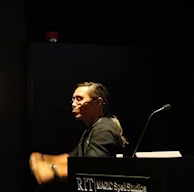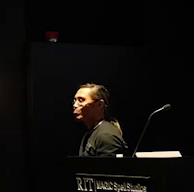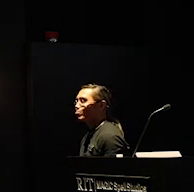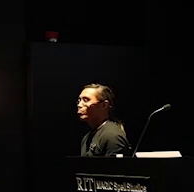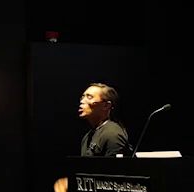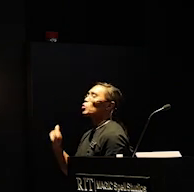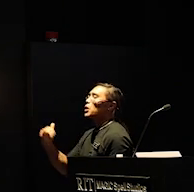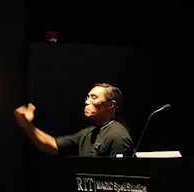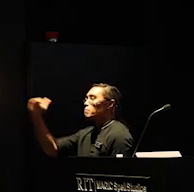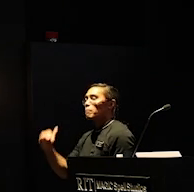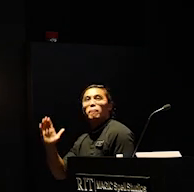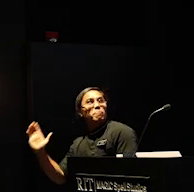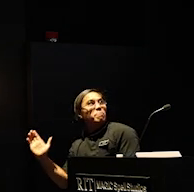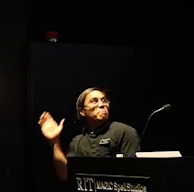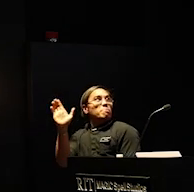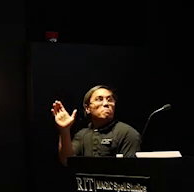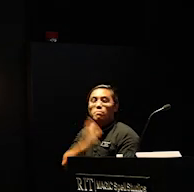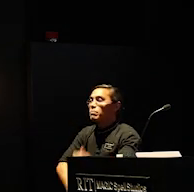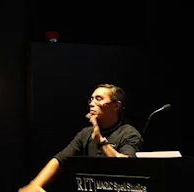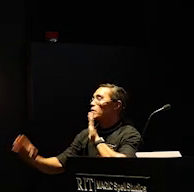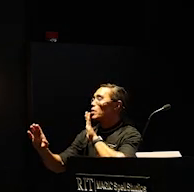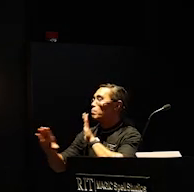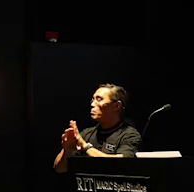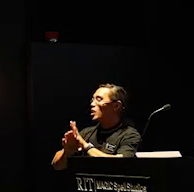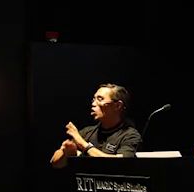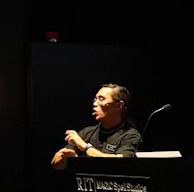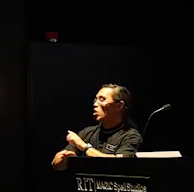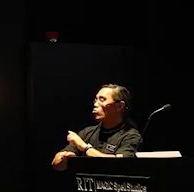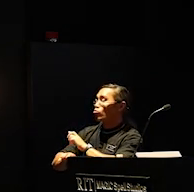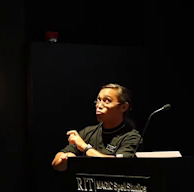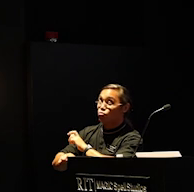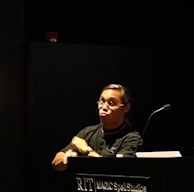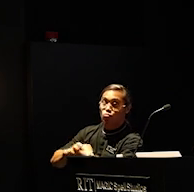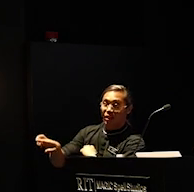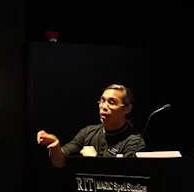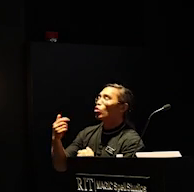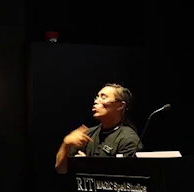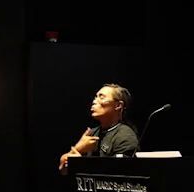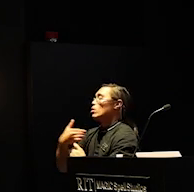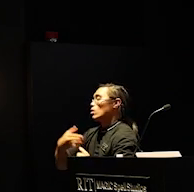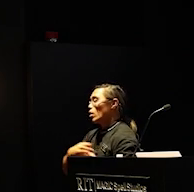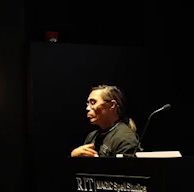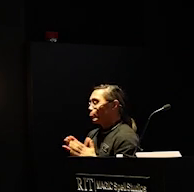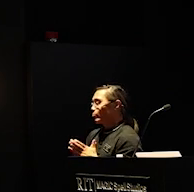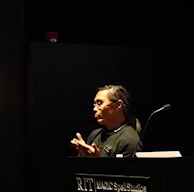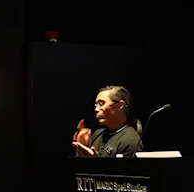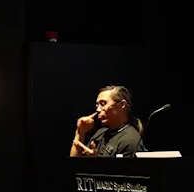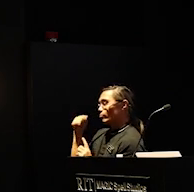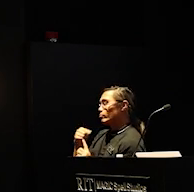about my first restaurant. And it was a tome of all of these things, all of these clippings and articles and